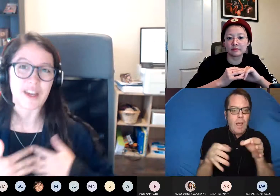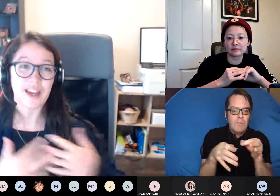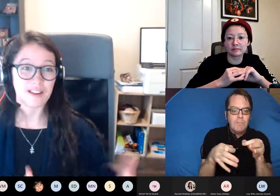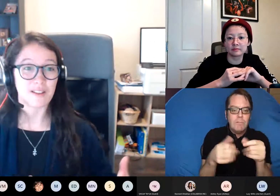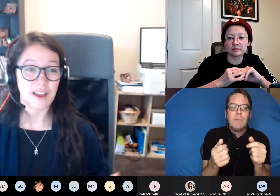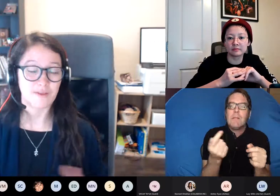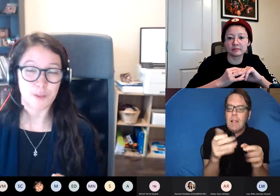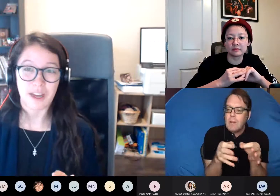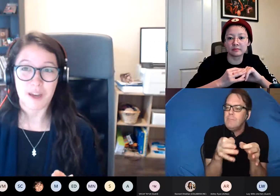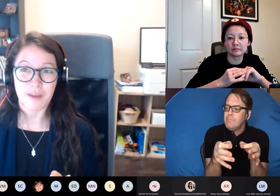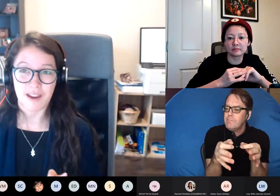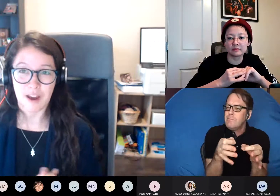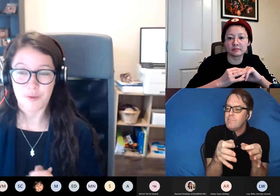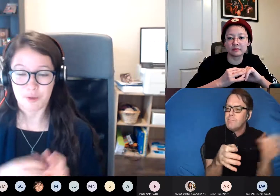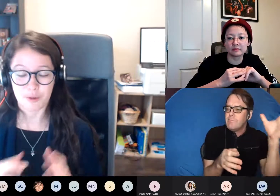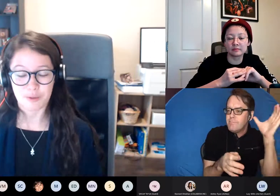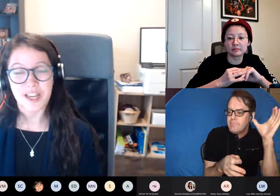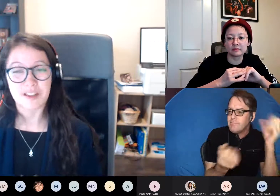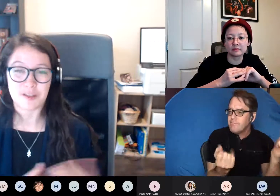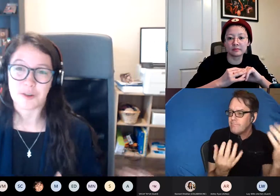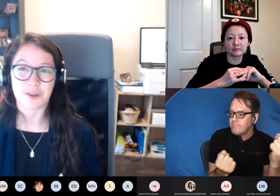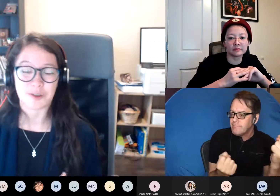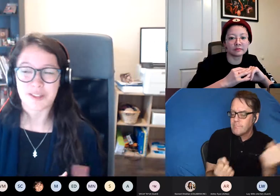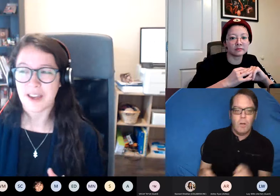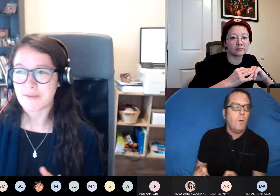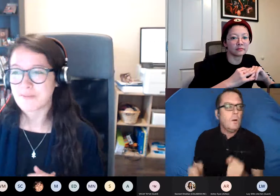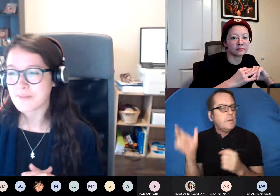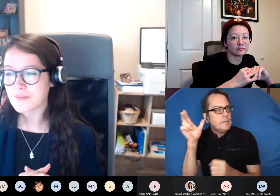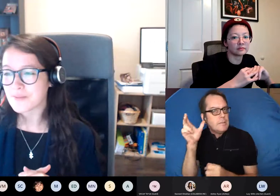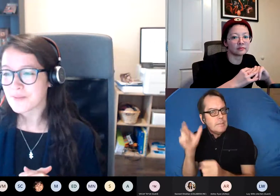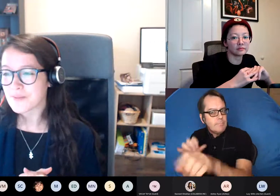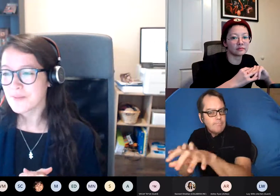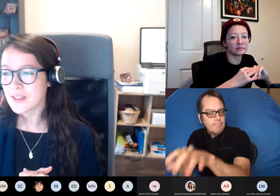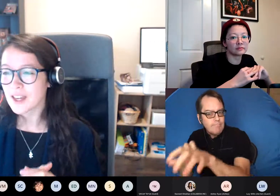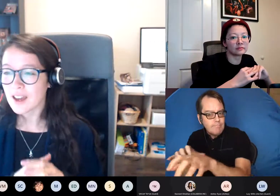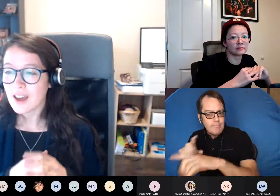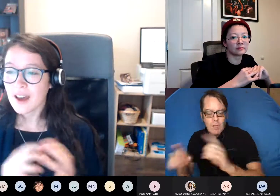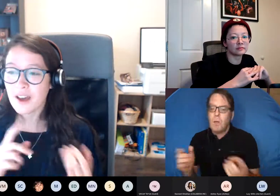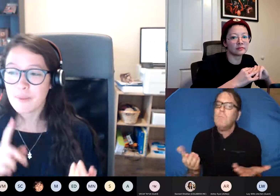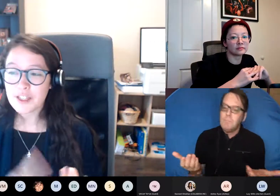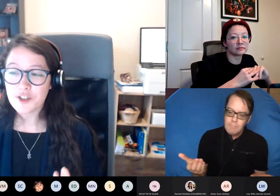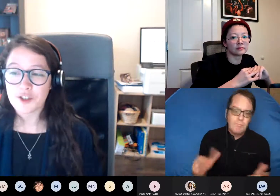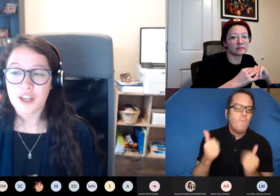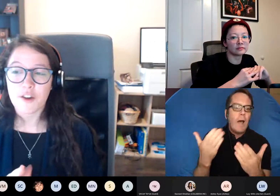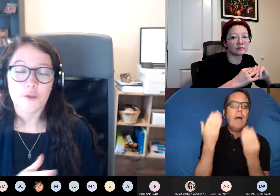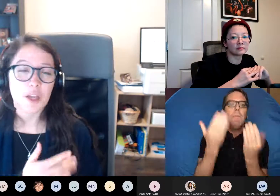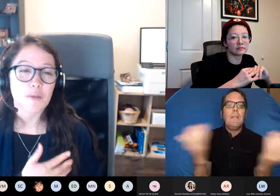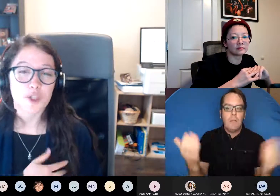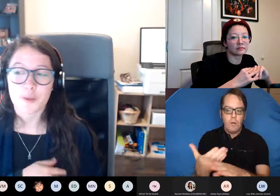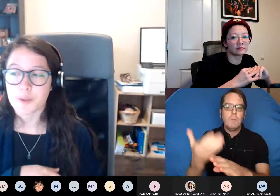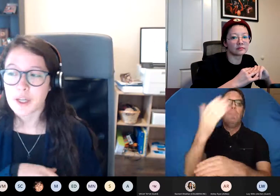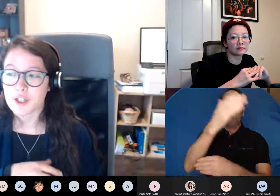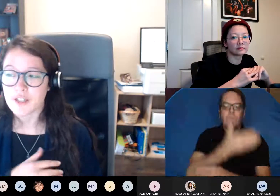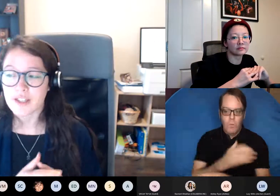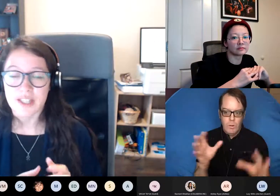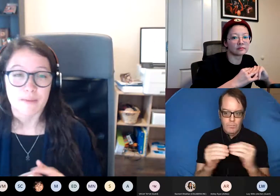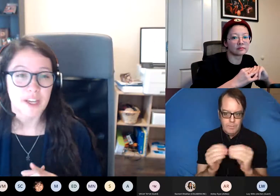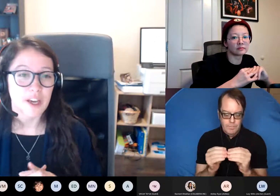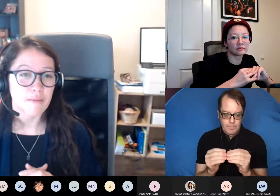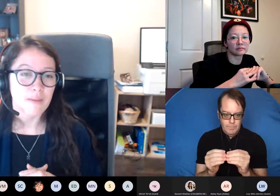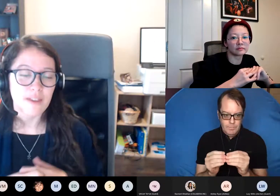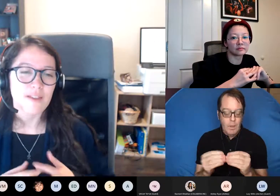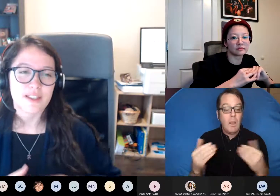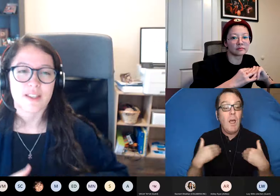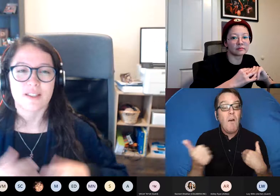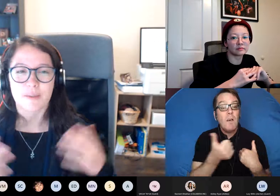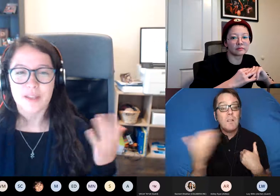listening to it and spitting it back out through text or through sign. Additionally, avoid multiple speakers at the same